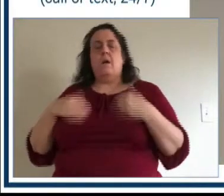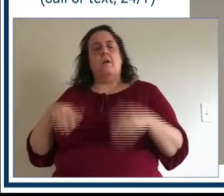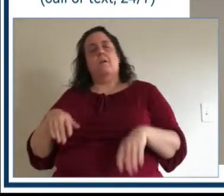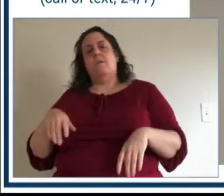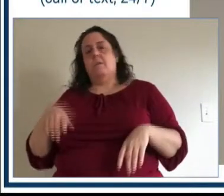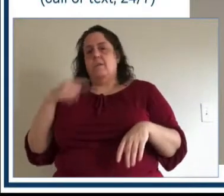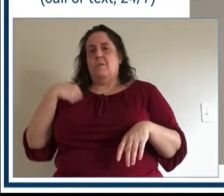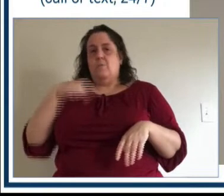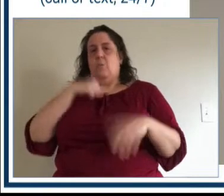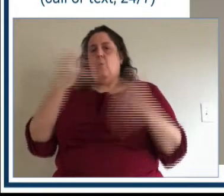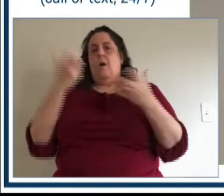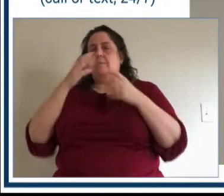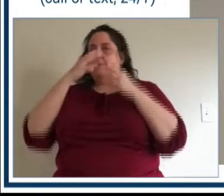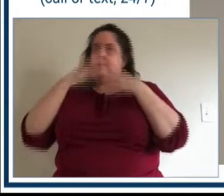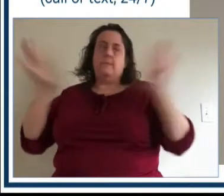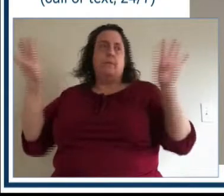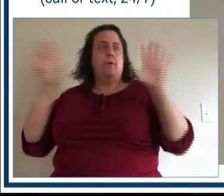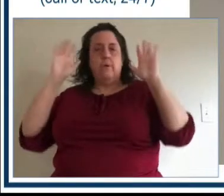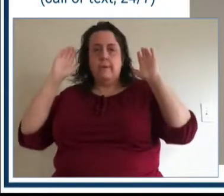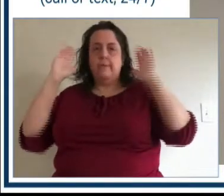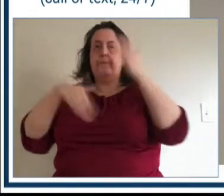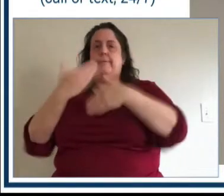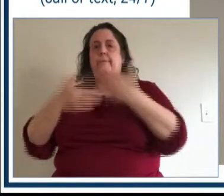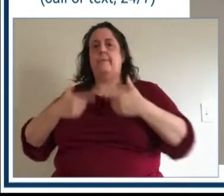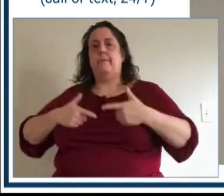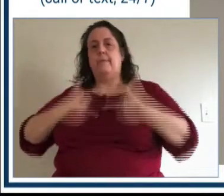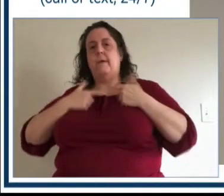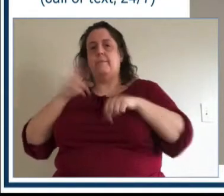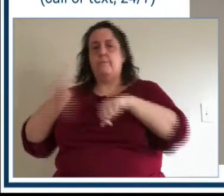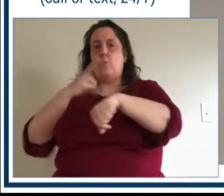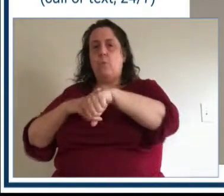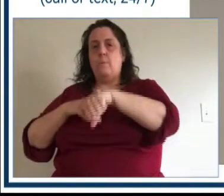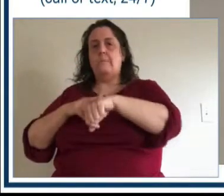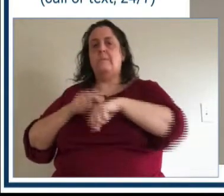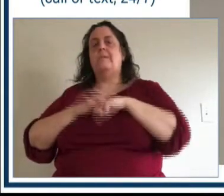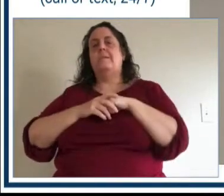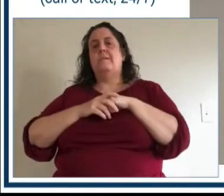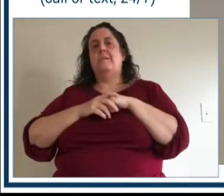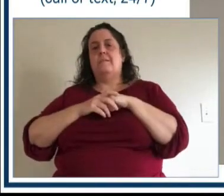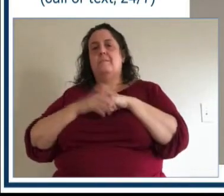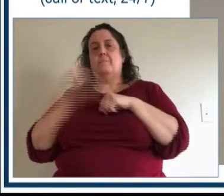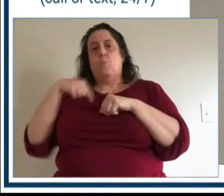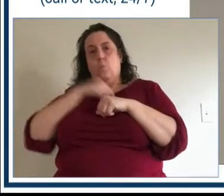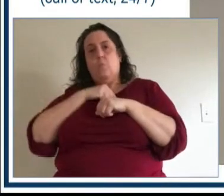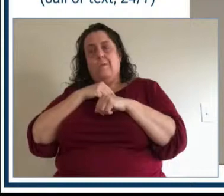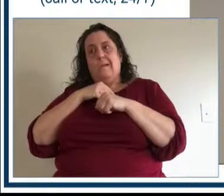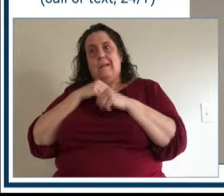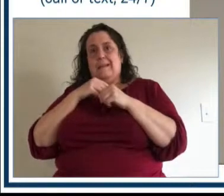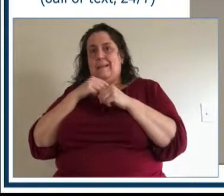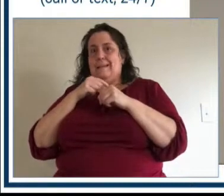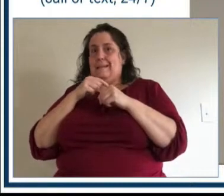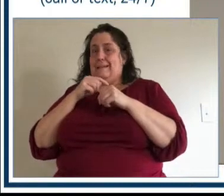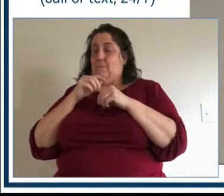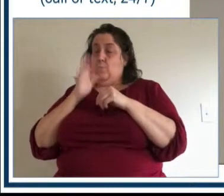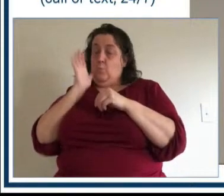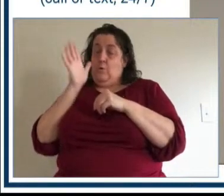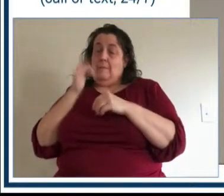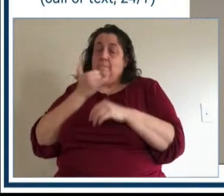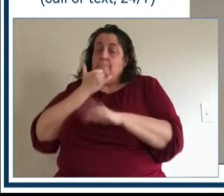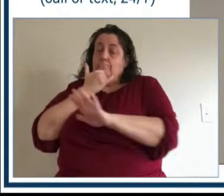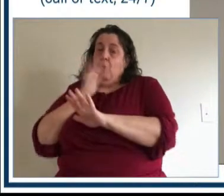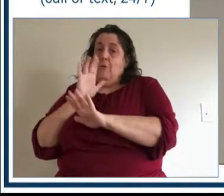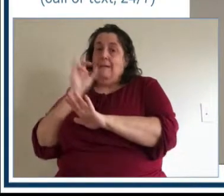ignore, the need to pay attention to COVID protocols. That would be a mistake. So I am